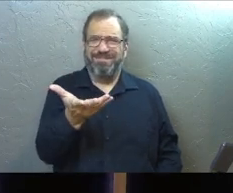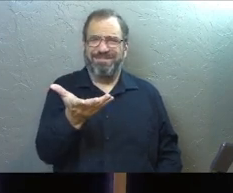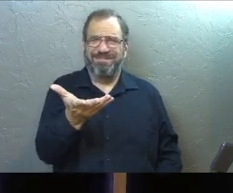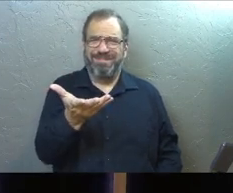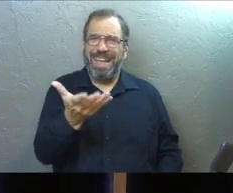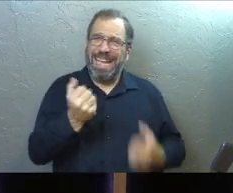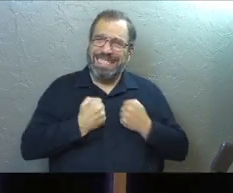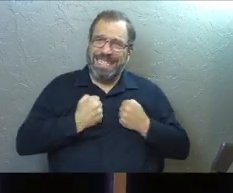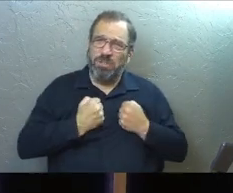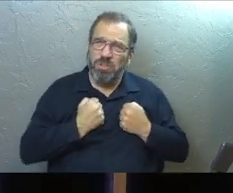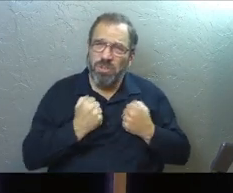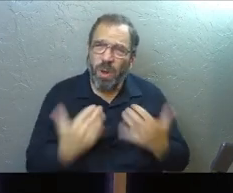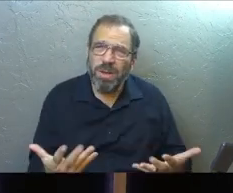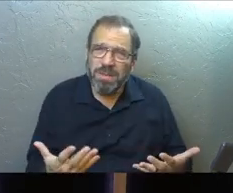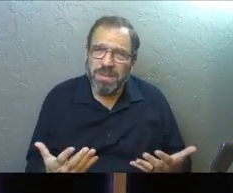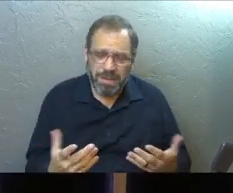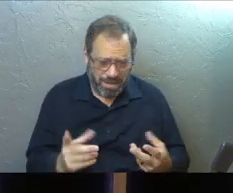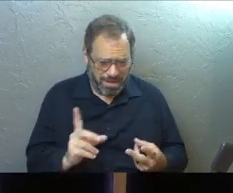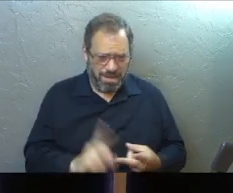It's exhausting.